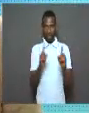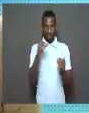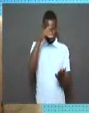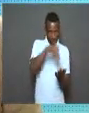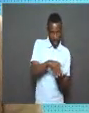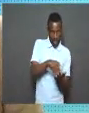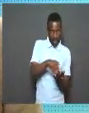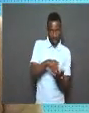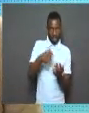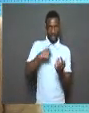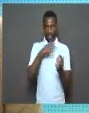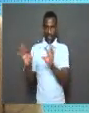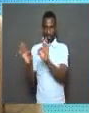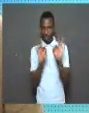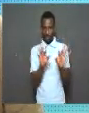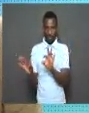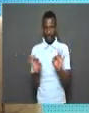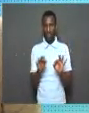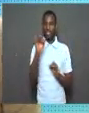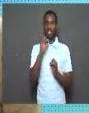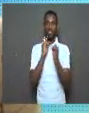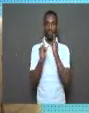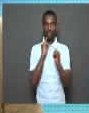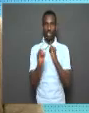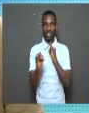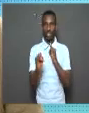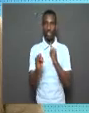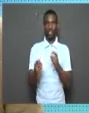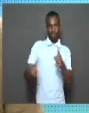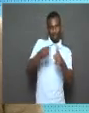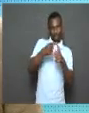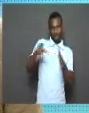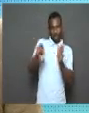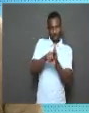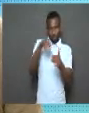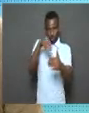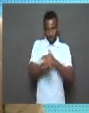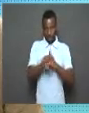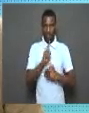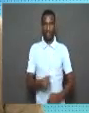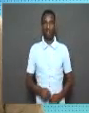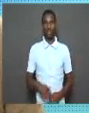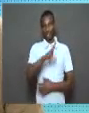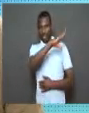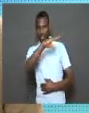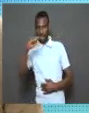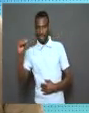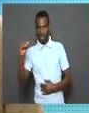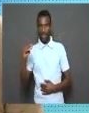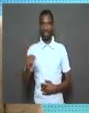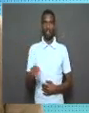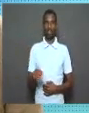Again, we can substitute this information into the first law